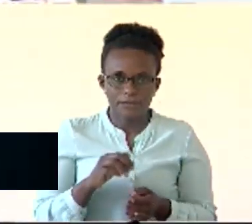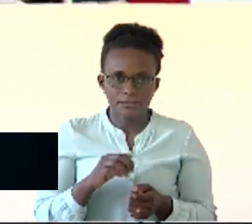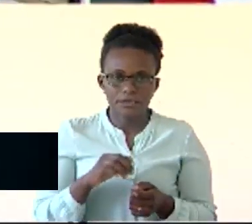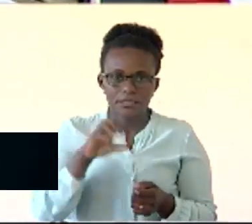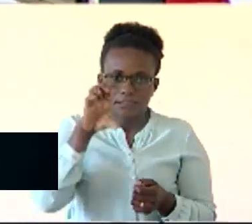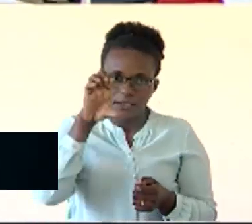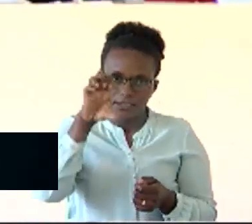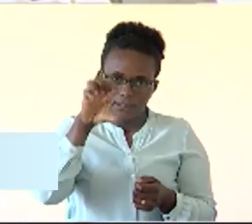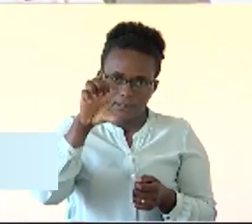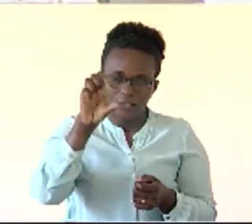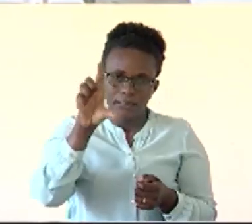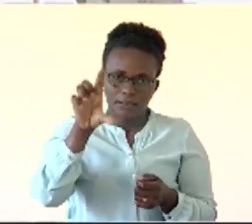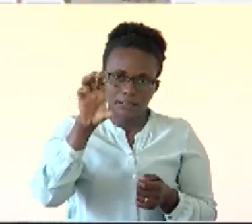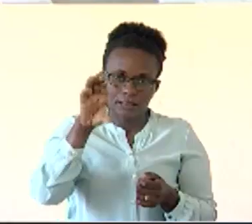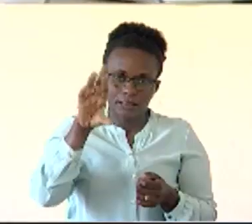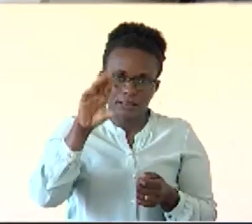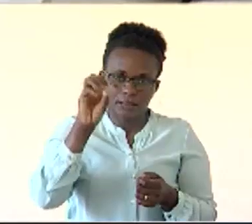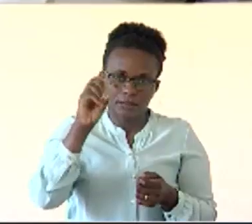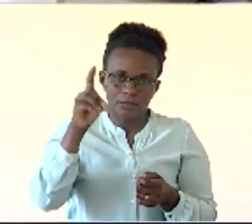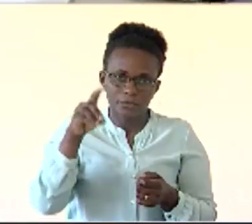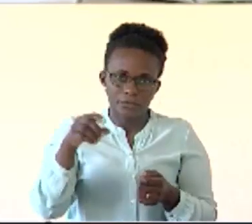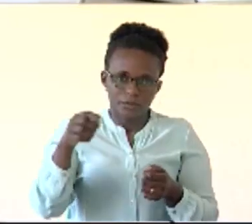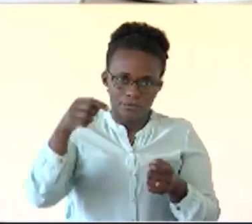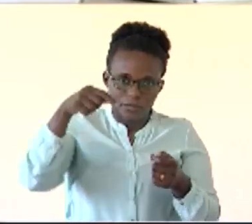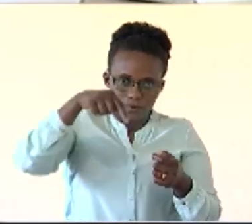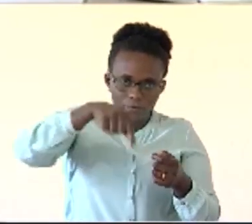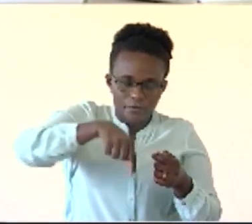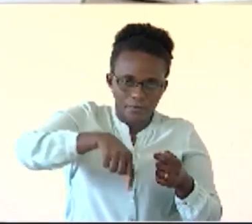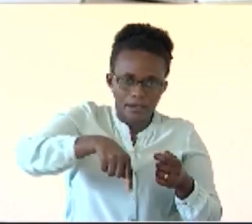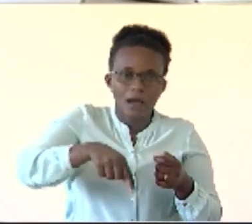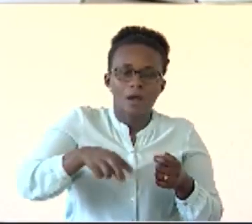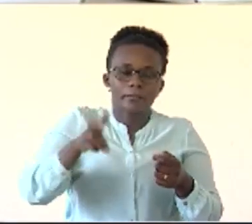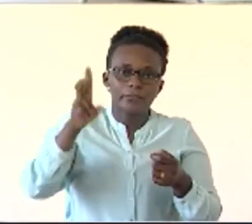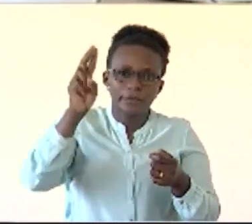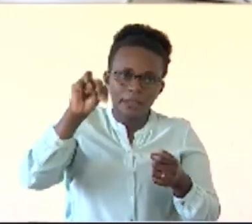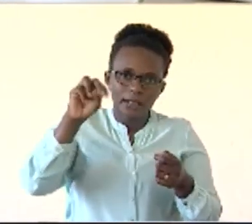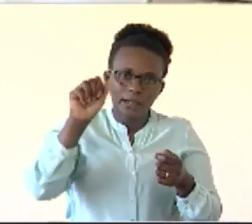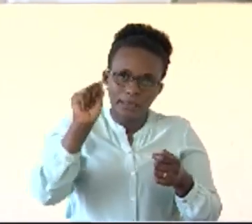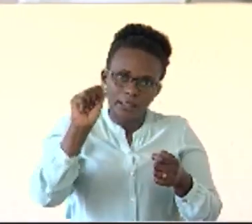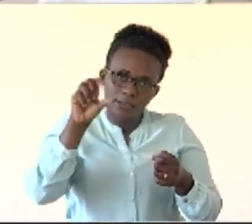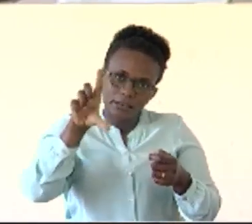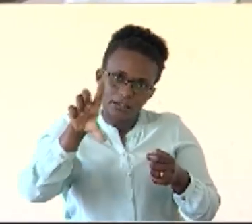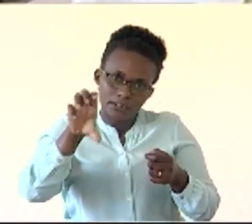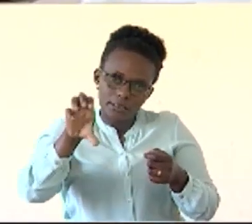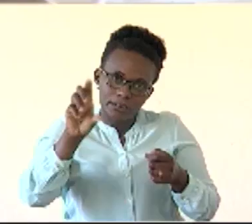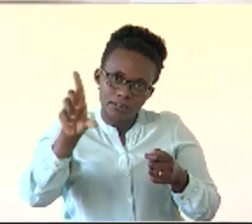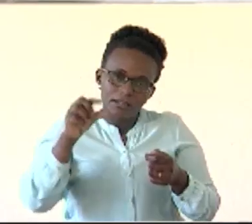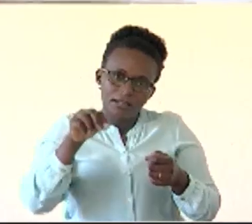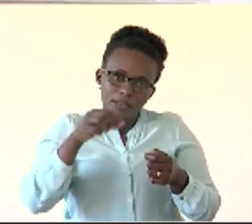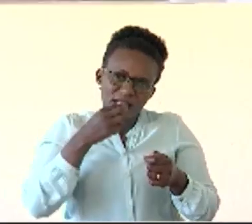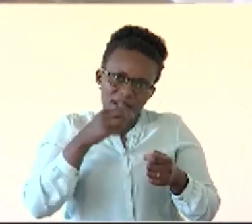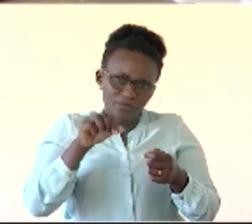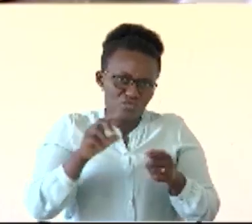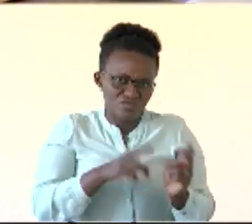the solution, and then you will be observing what happens in the solution. So I've not